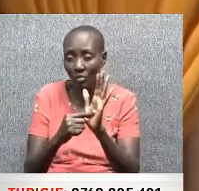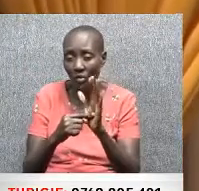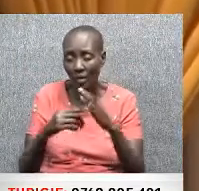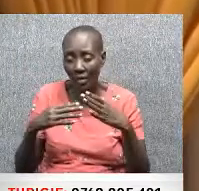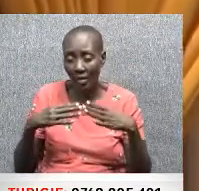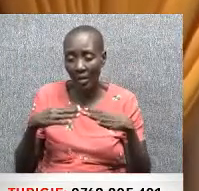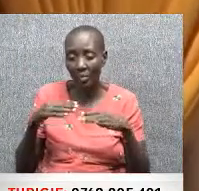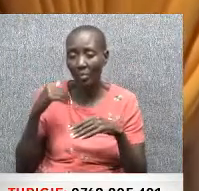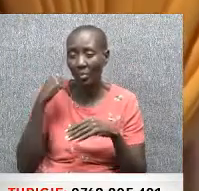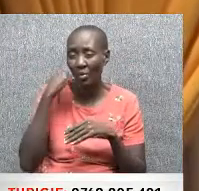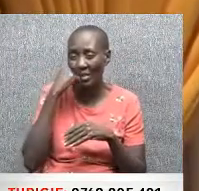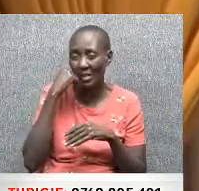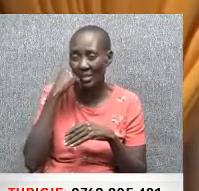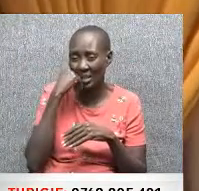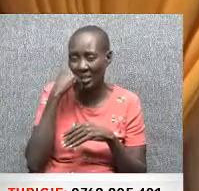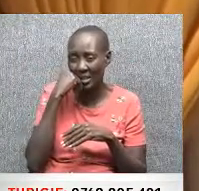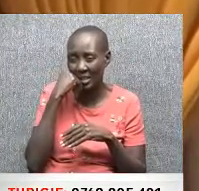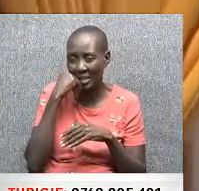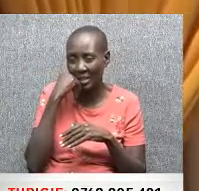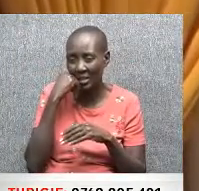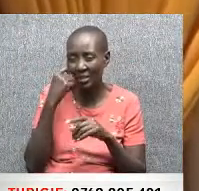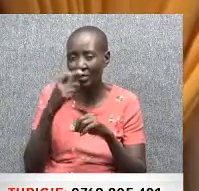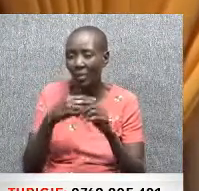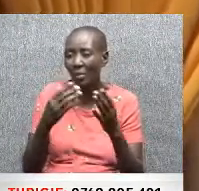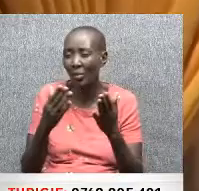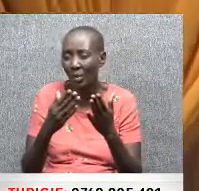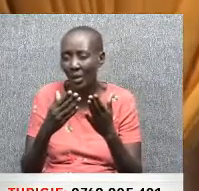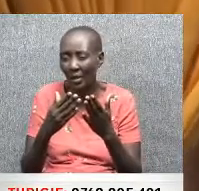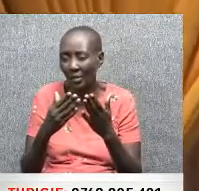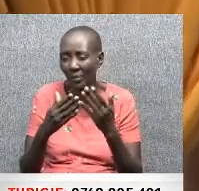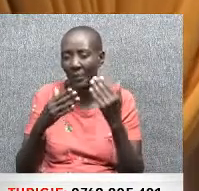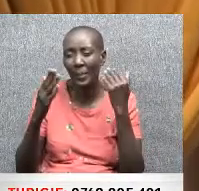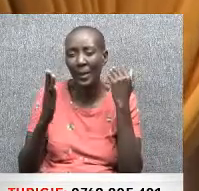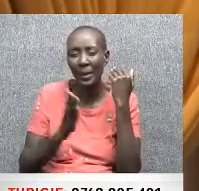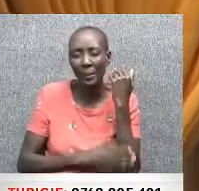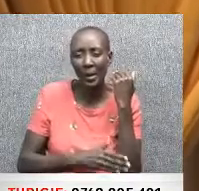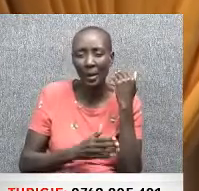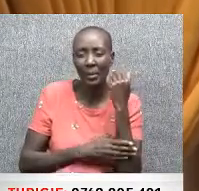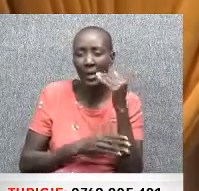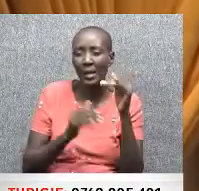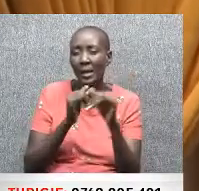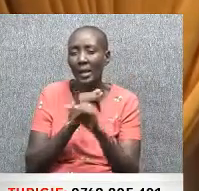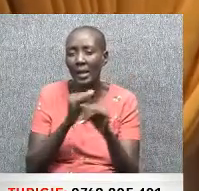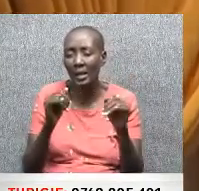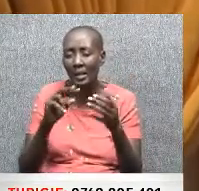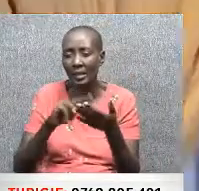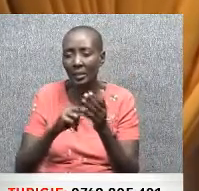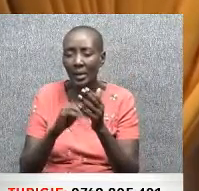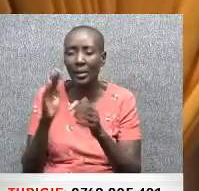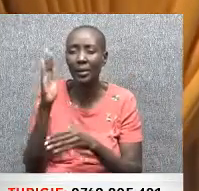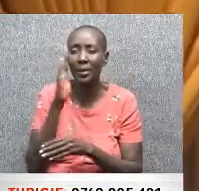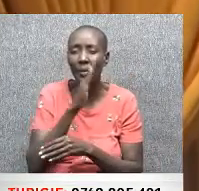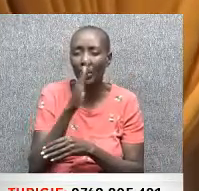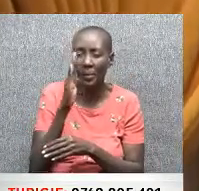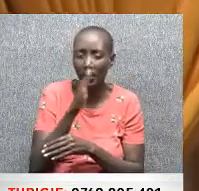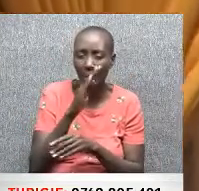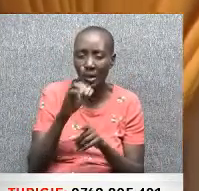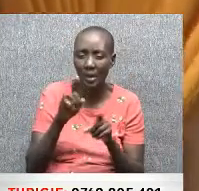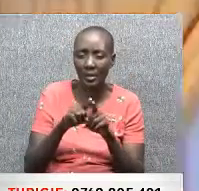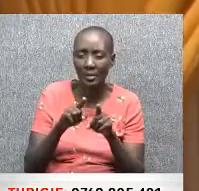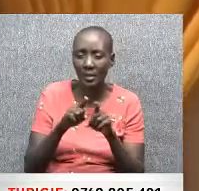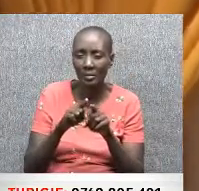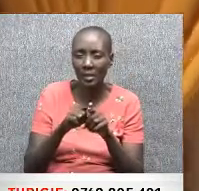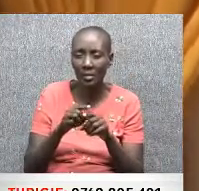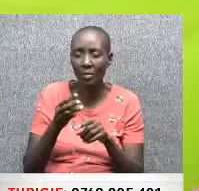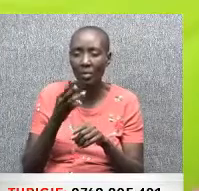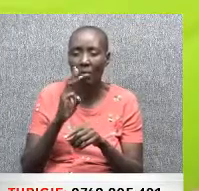disease burden that we carry is caused by poor hygiene, inadequate sanitation practices and unsafe drinking